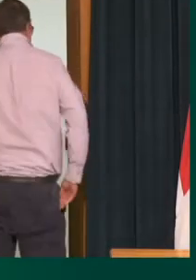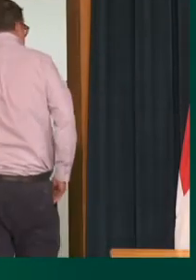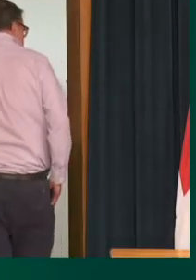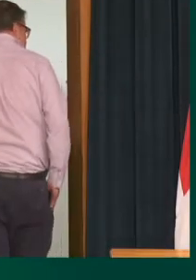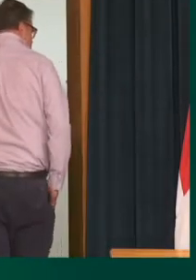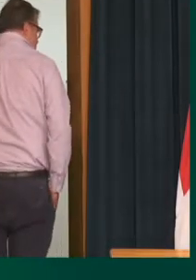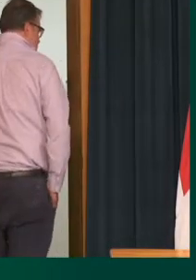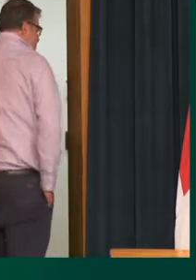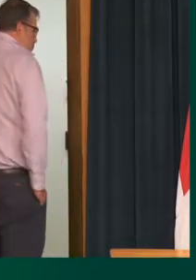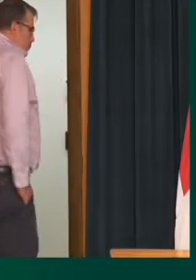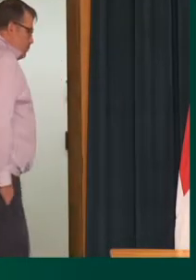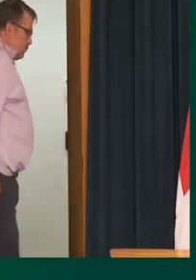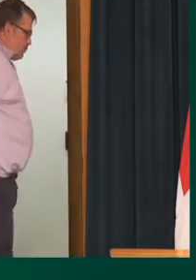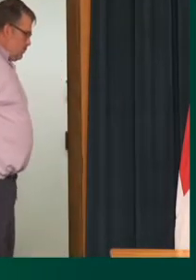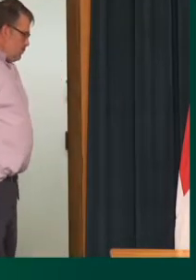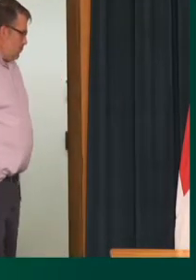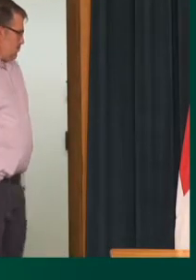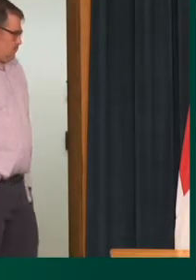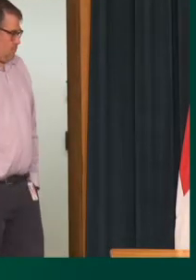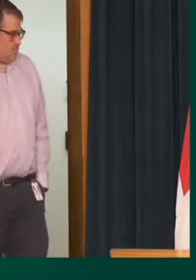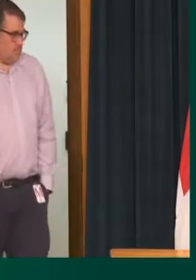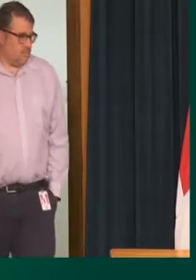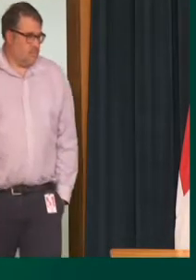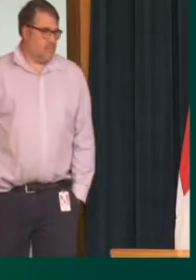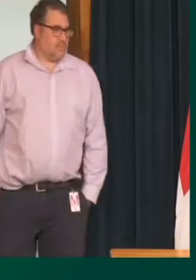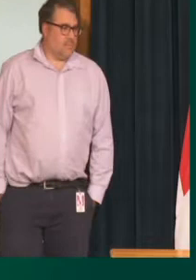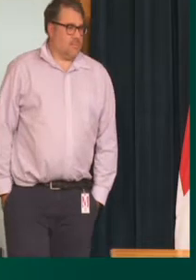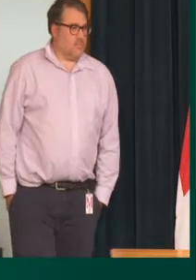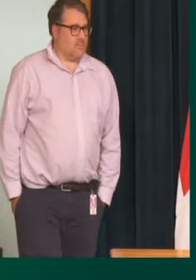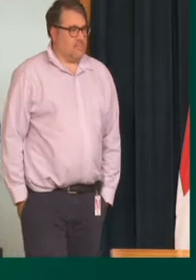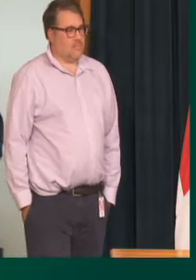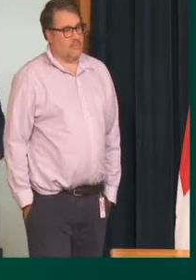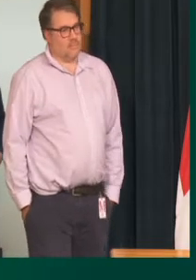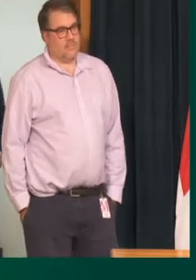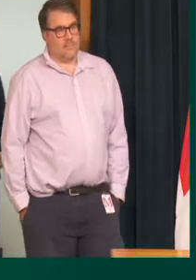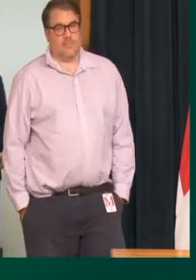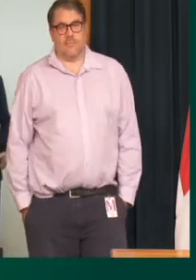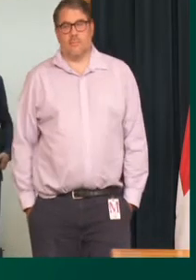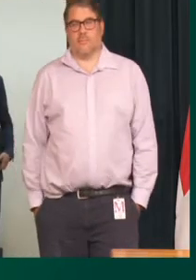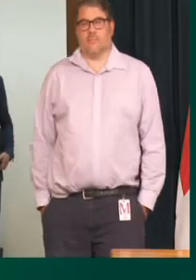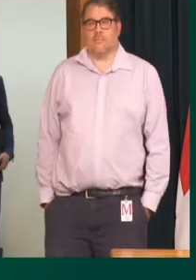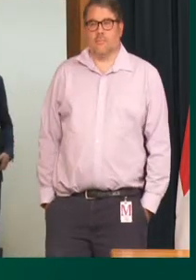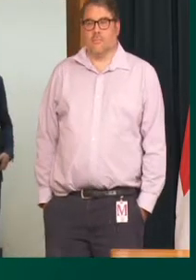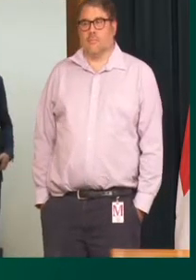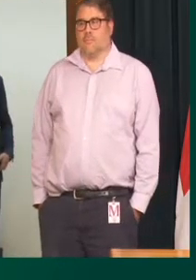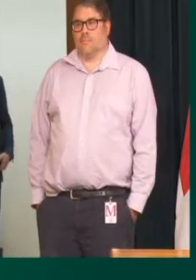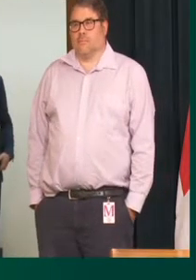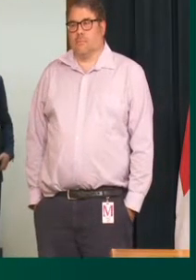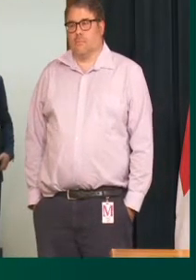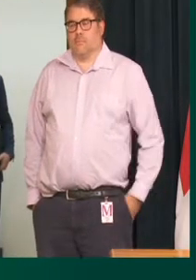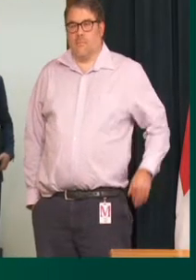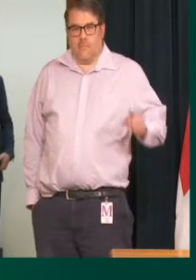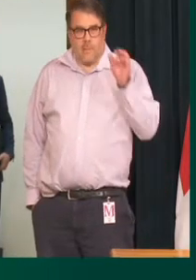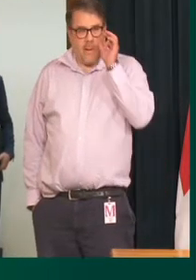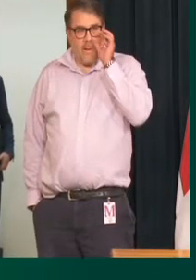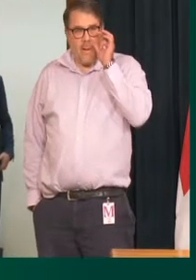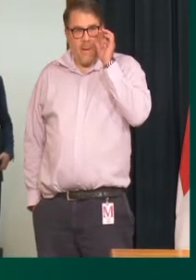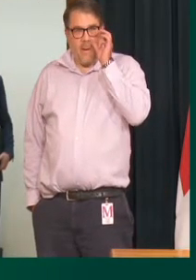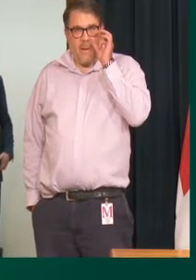you would just if you ever got completely distorted, because that'll bring it up in 10